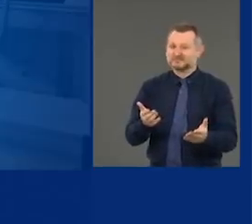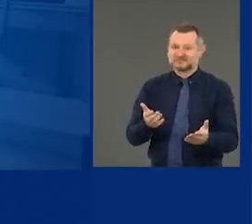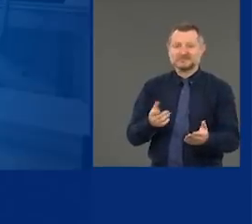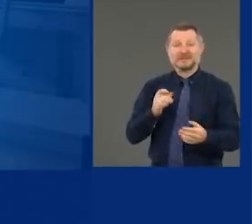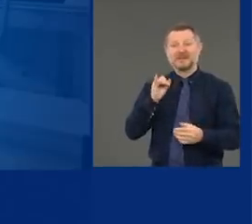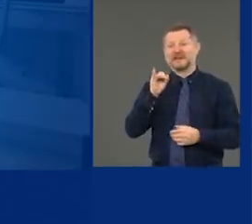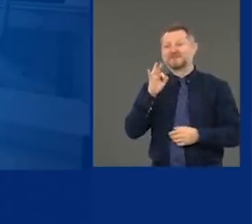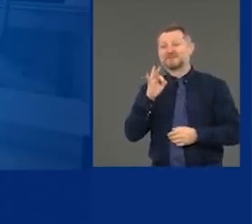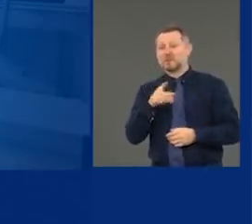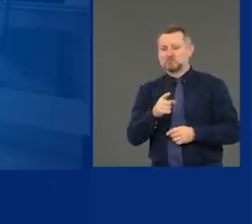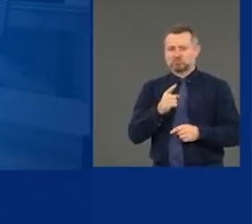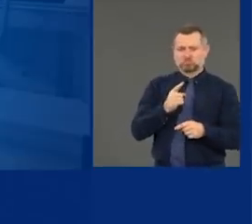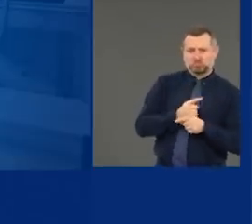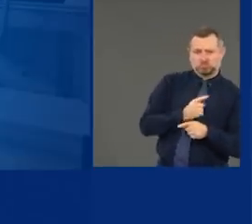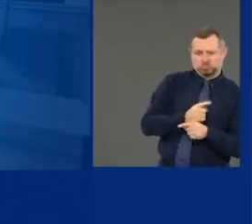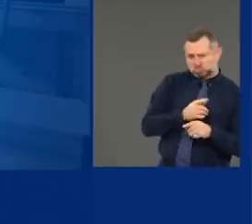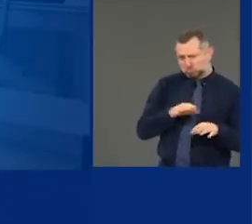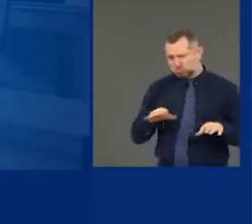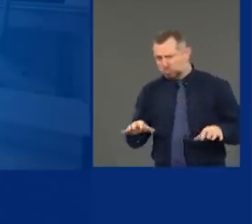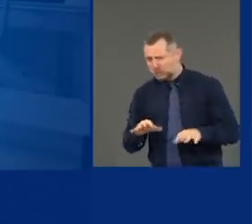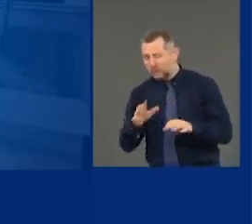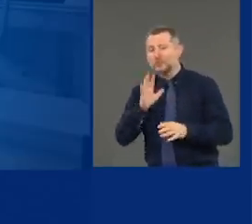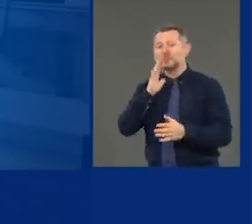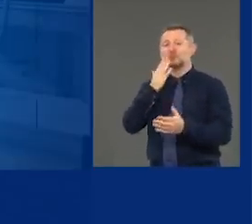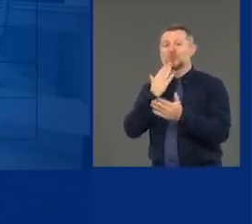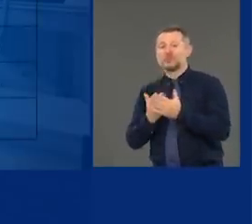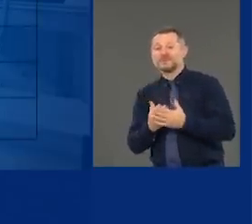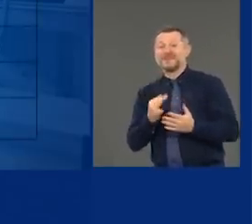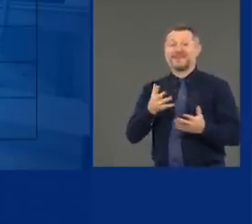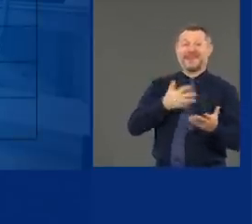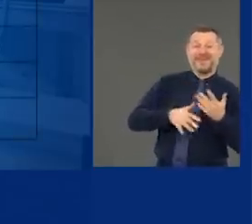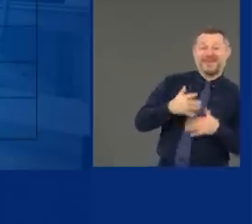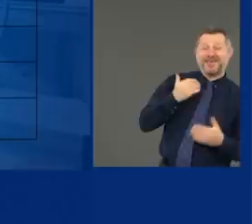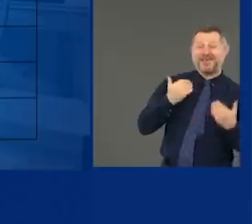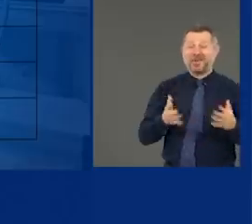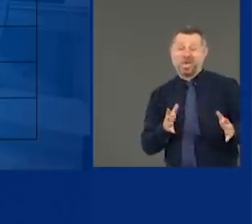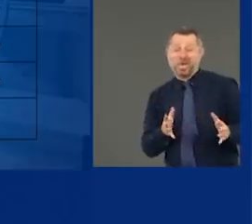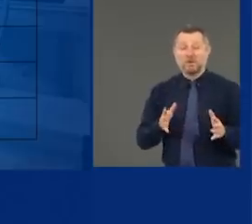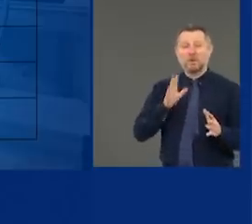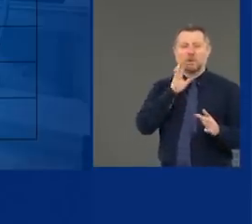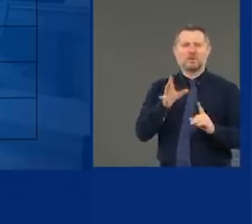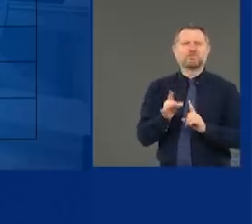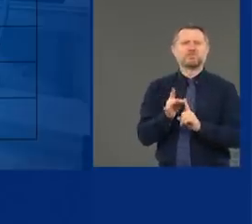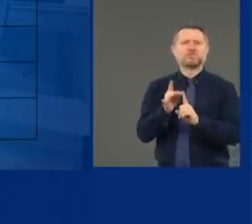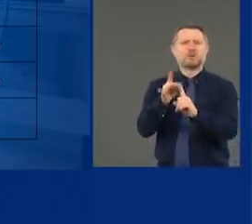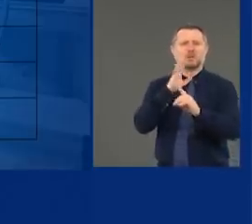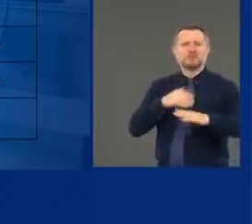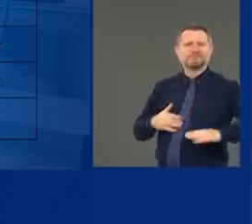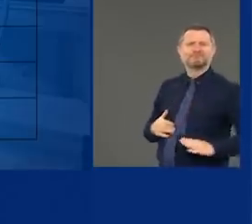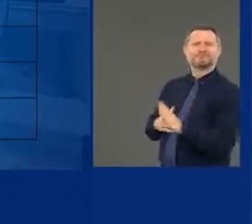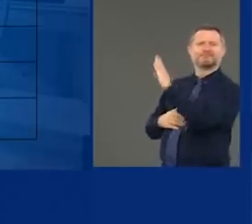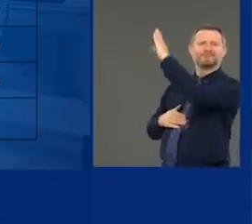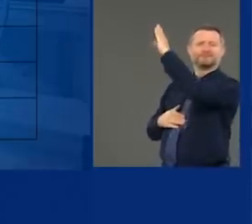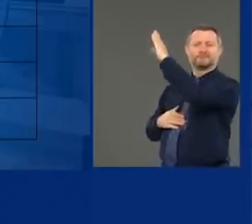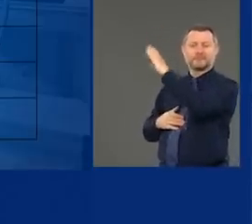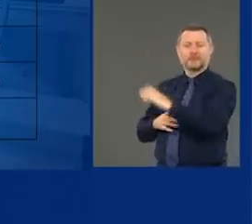tomorrow. And we literally study it on a day-to-day basis. If you look